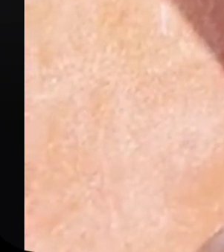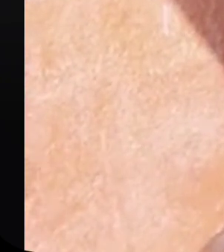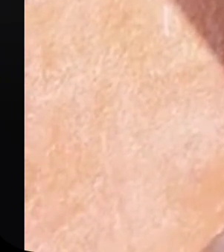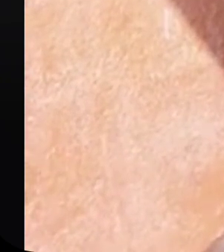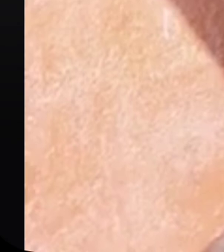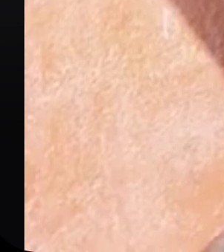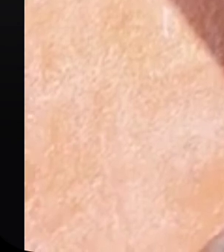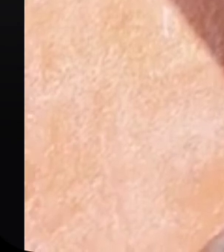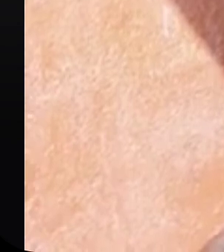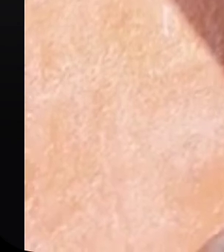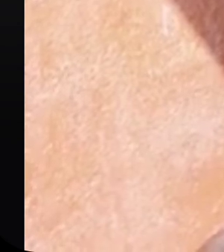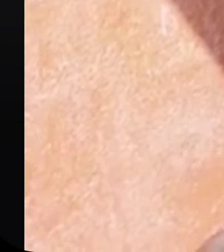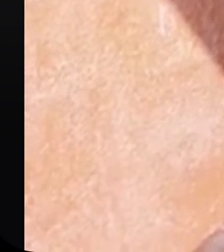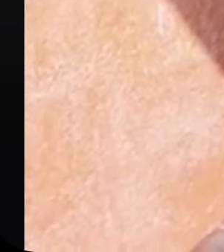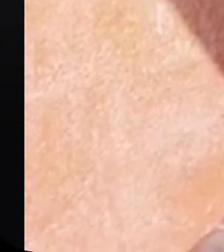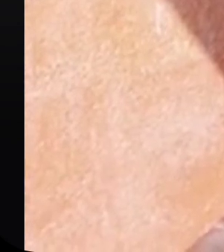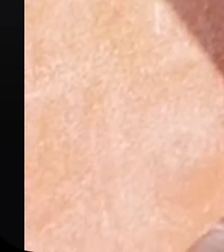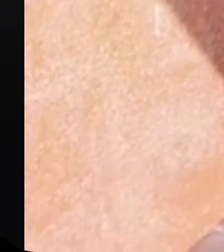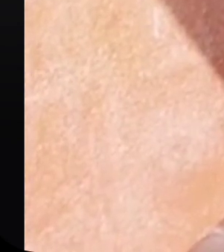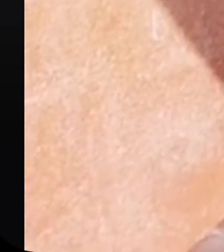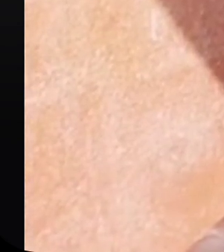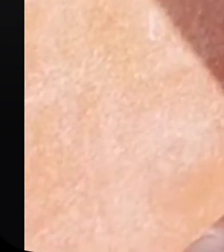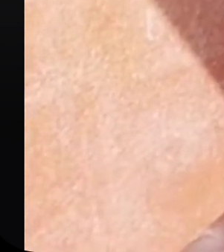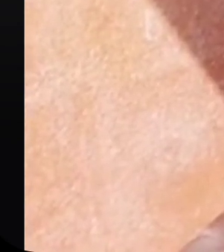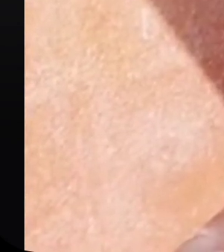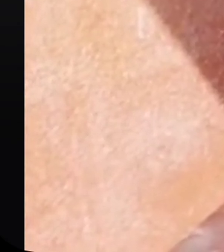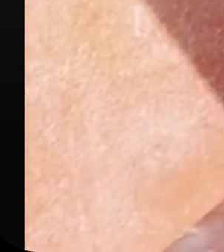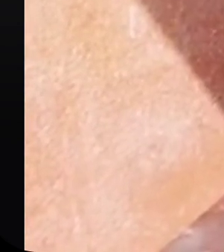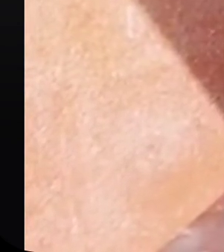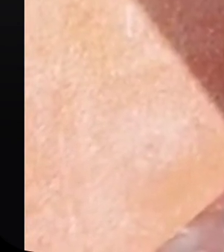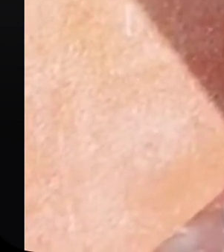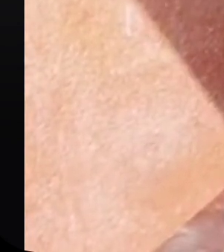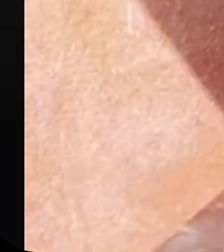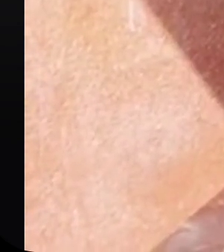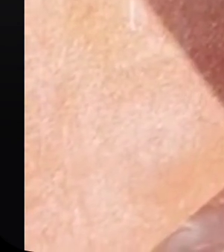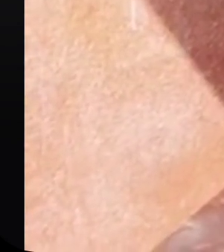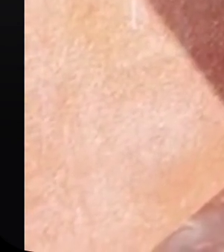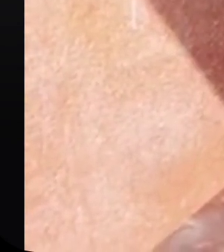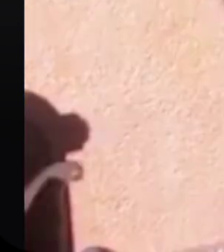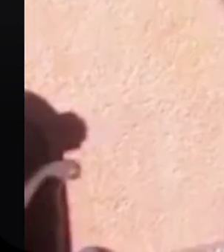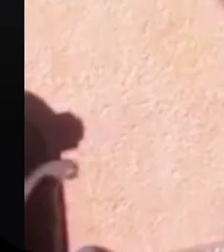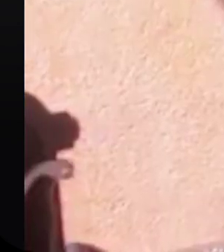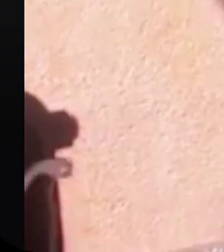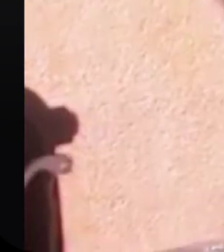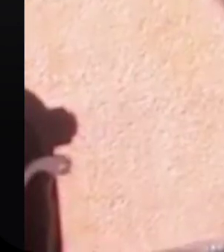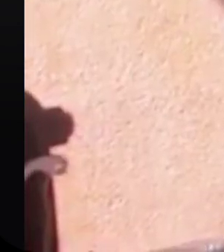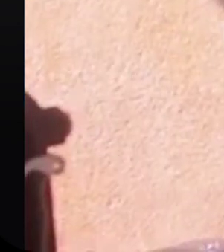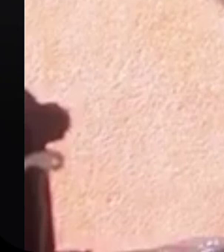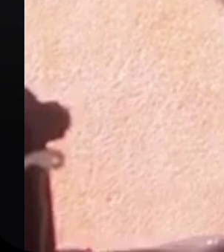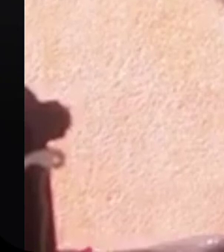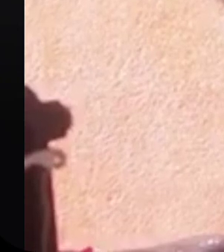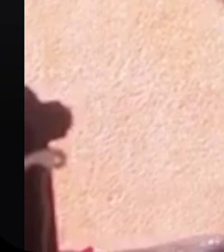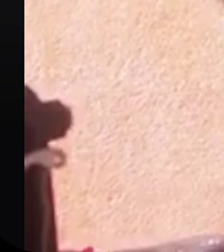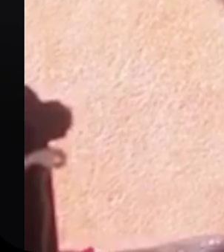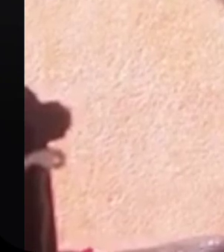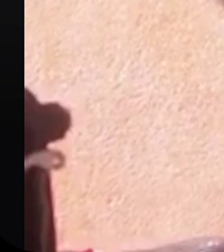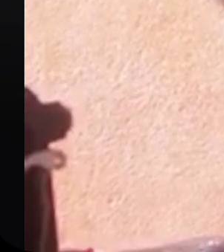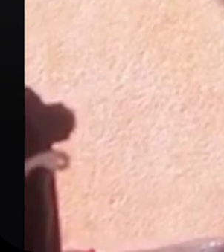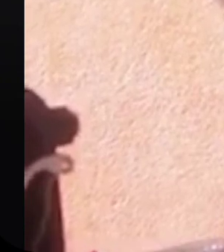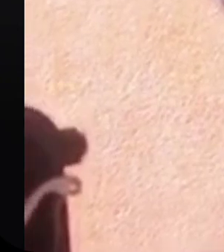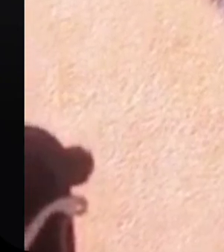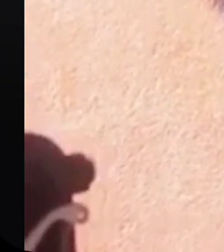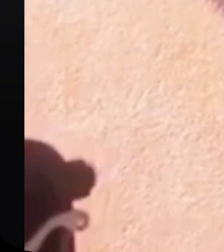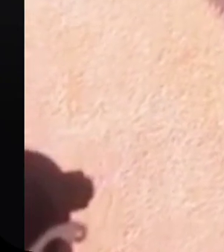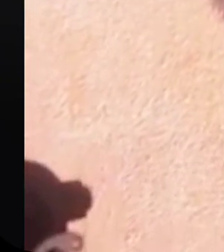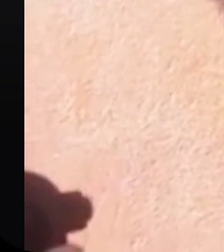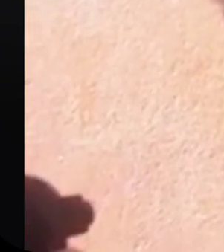So the old constitution where they be doing in 1991 and not be born it. So right now one new